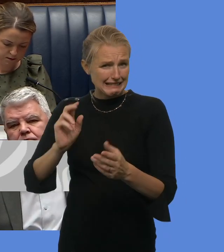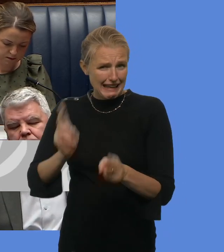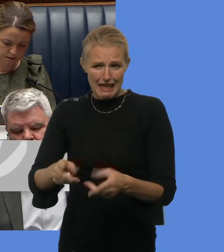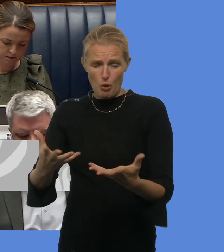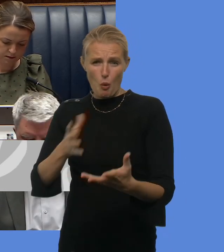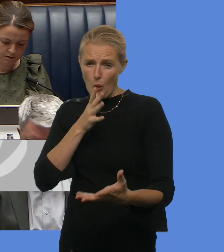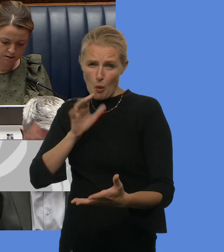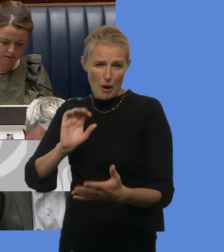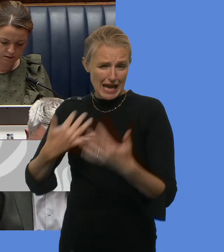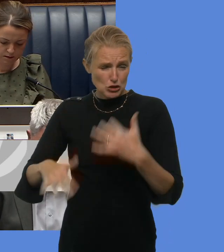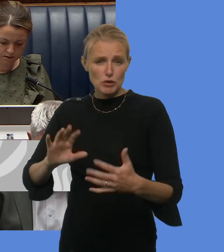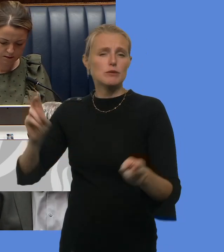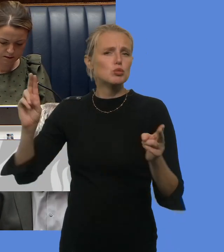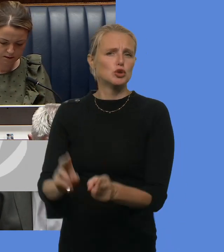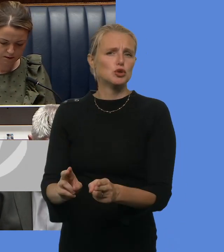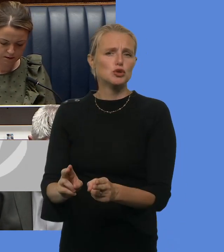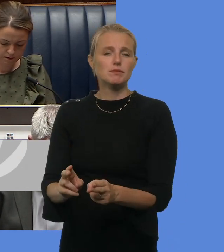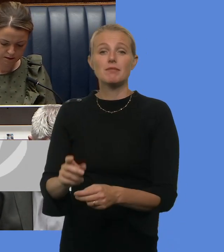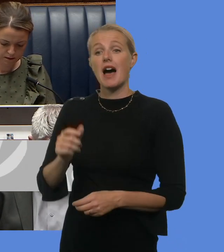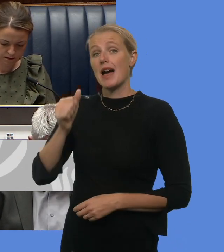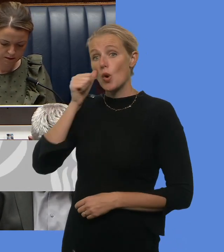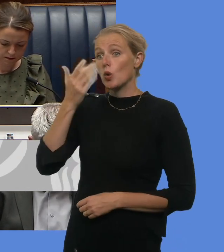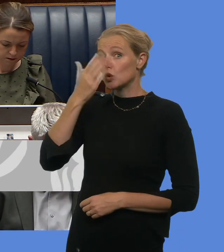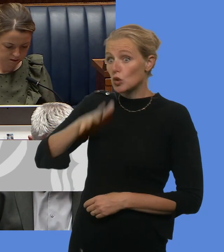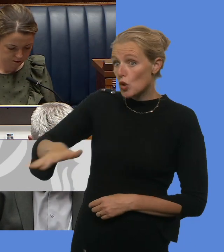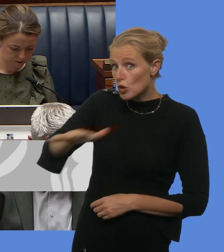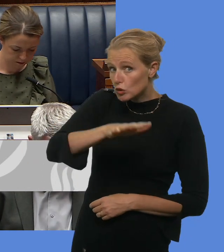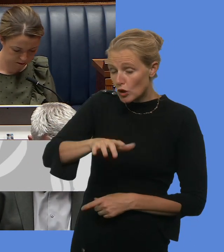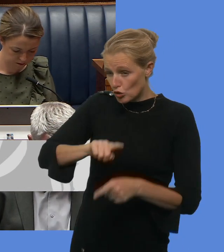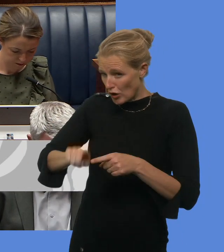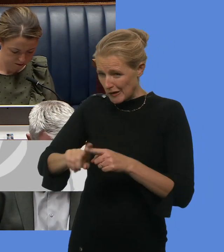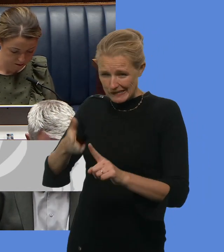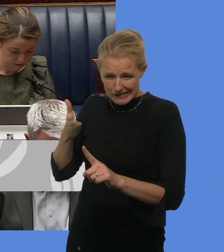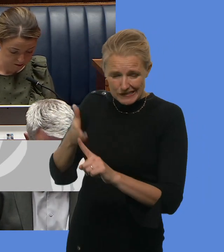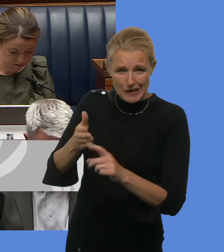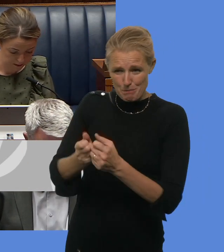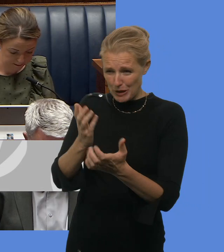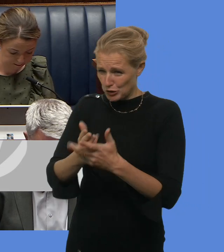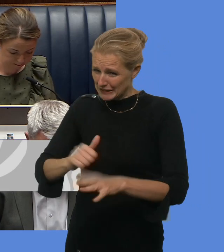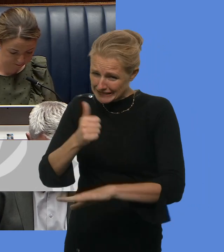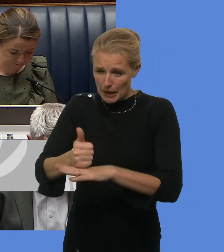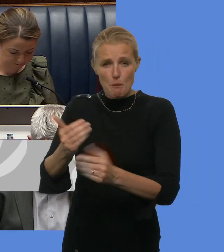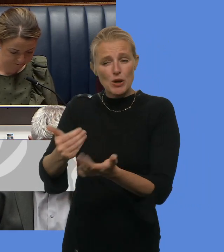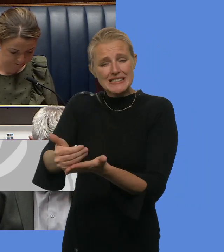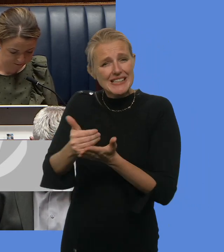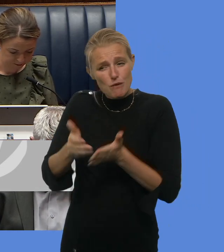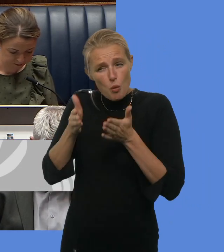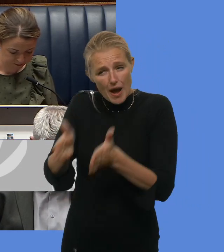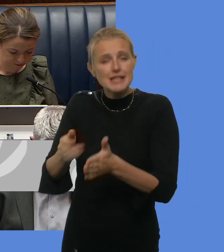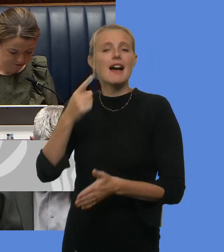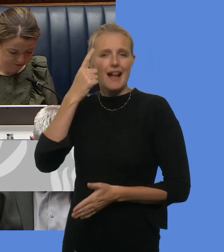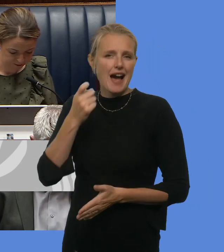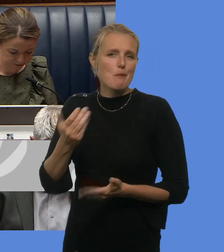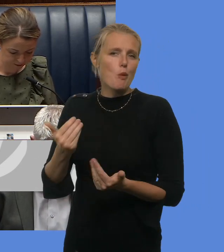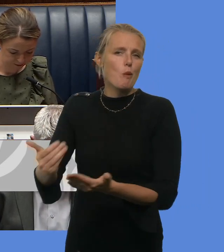I believe the targeted provision of infrastructure at local schools can go a long way to making our roads and communities safer. I am aware of the ongoing